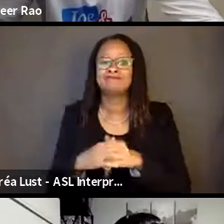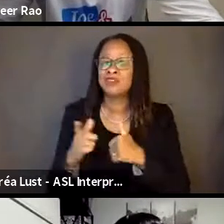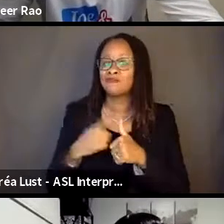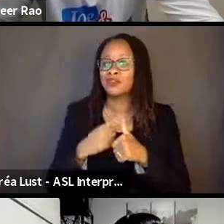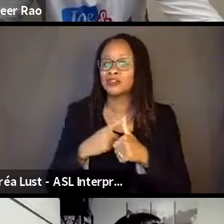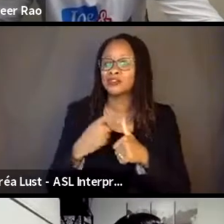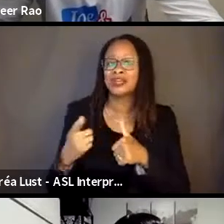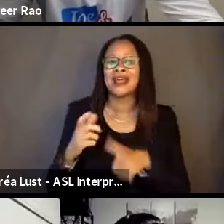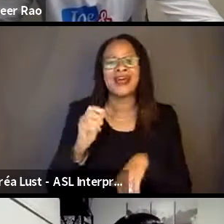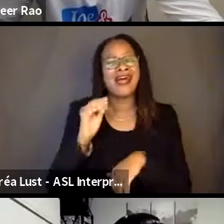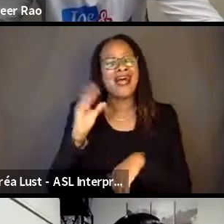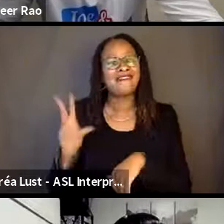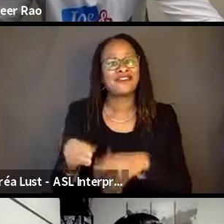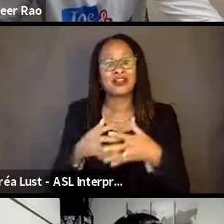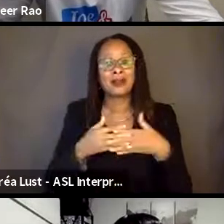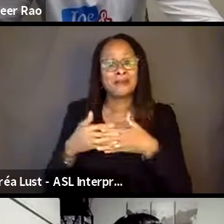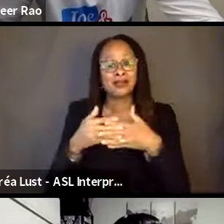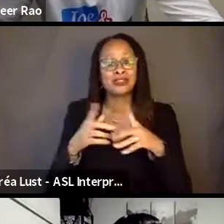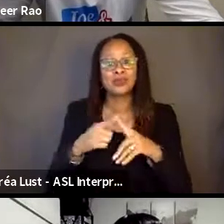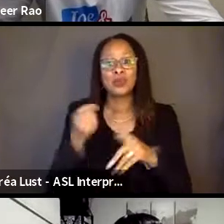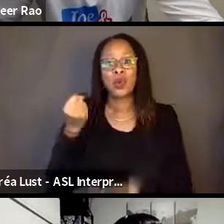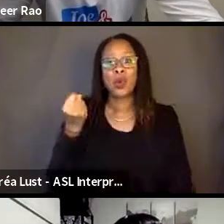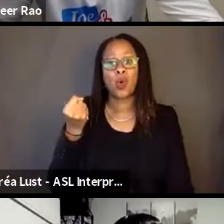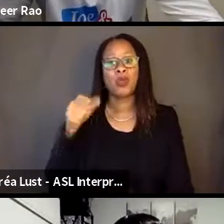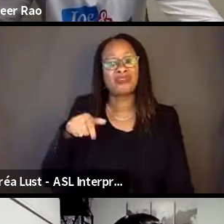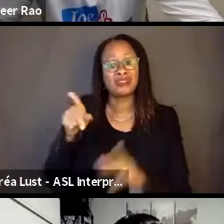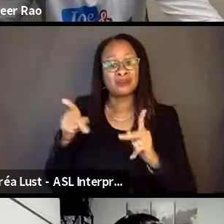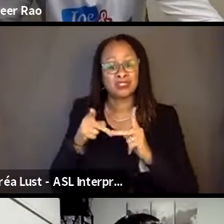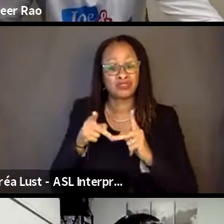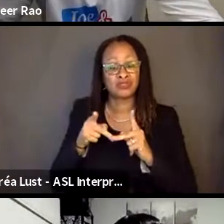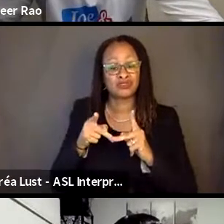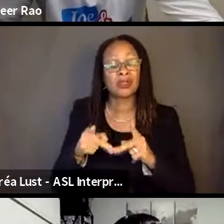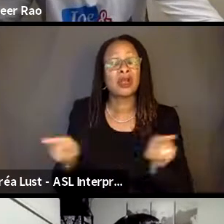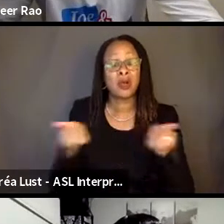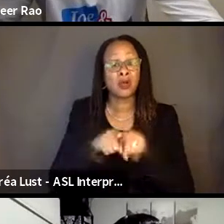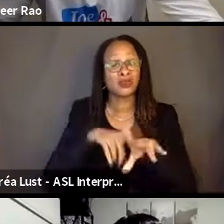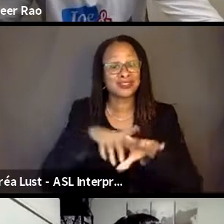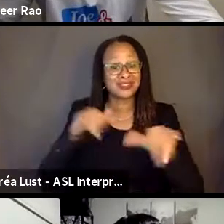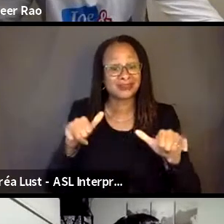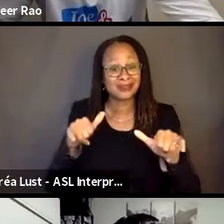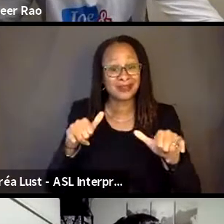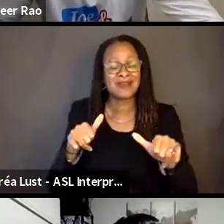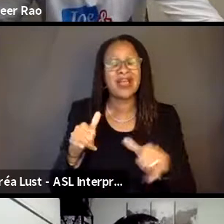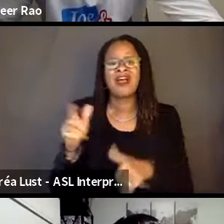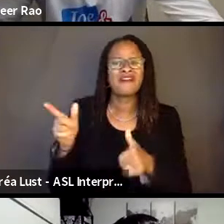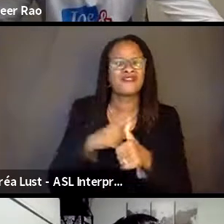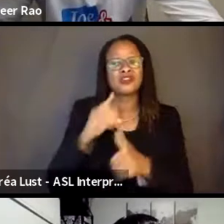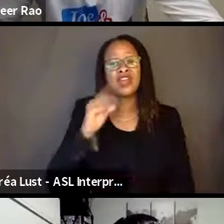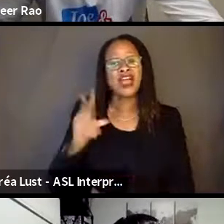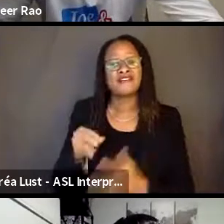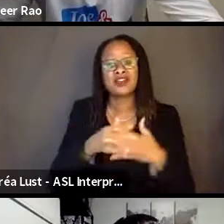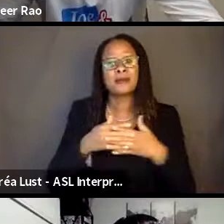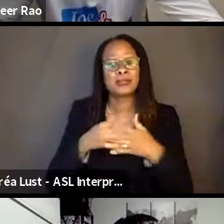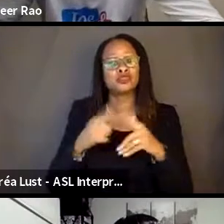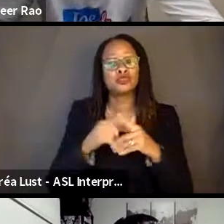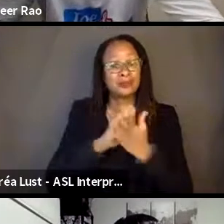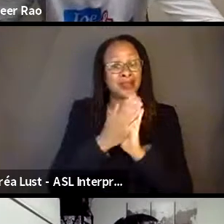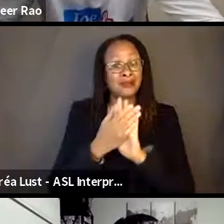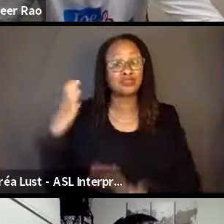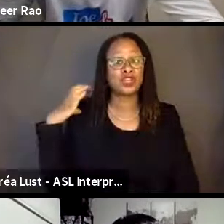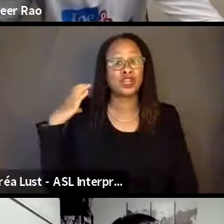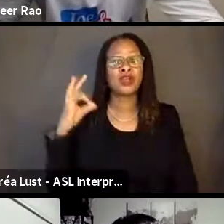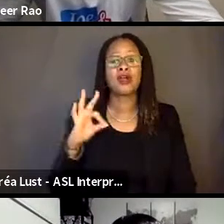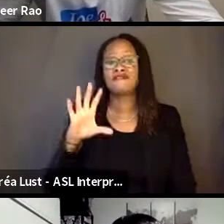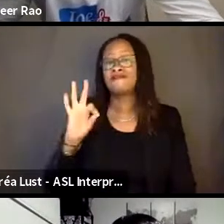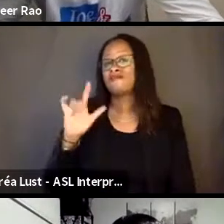first African-American to hold this position, as well as the first African-American to be chair of the